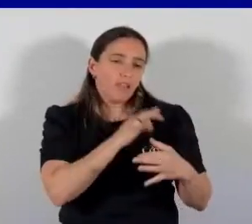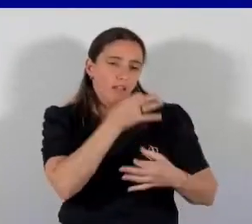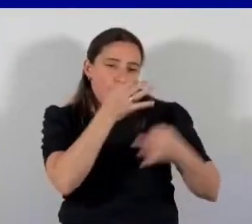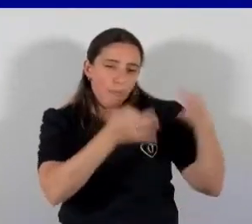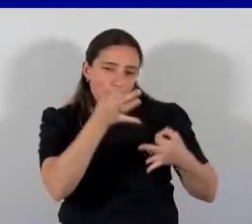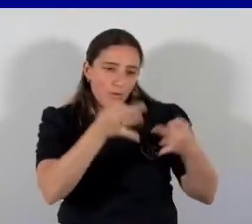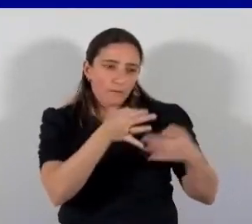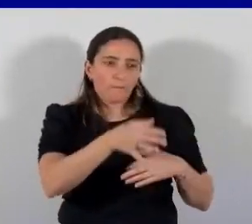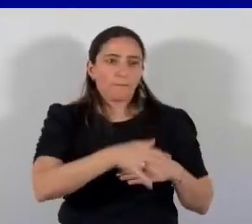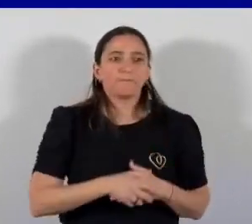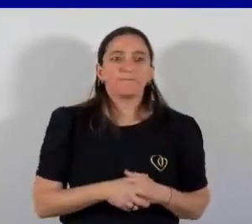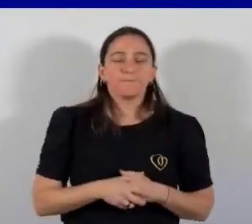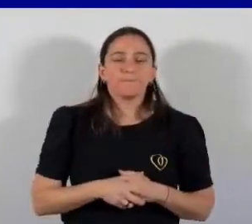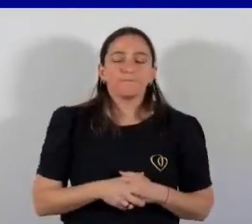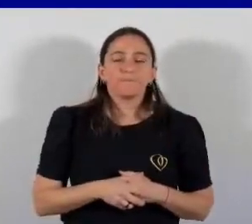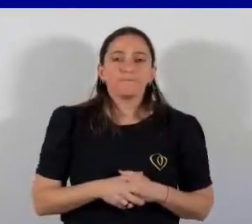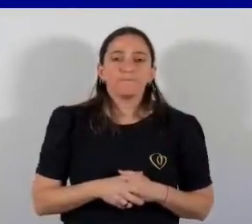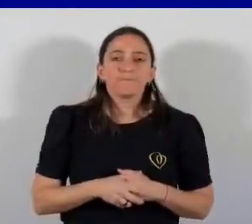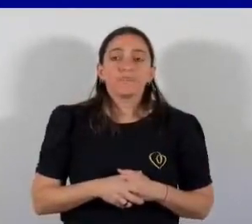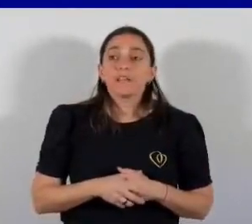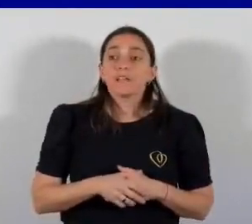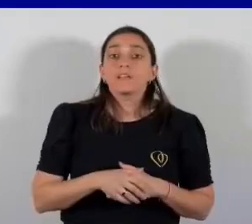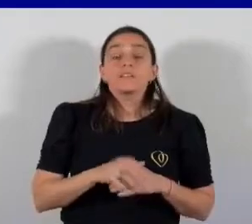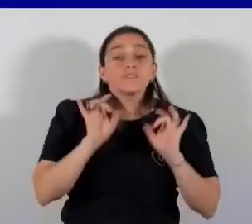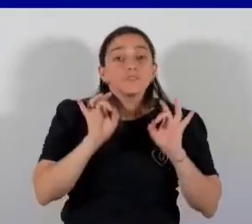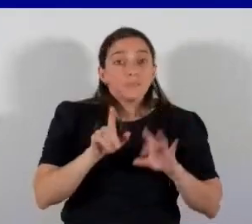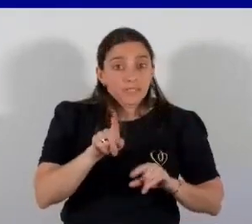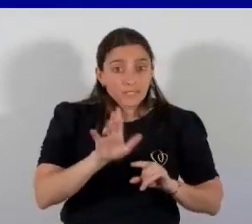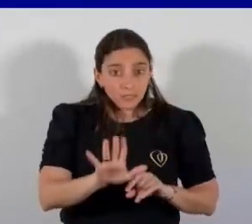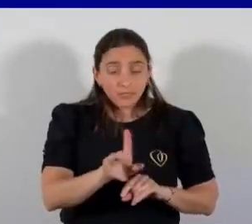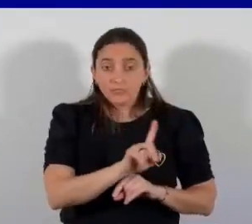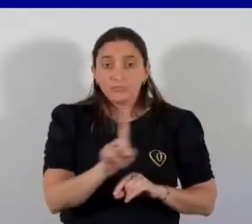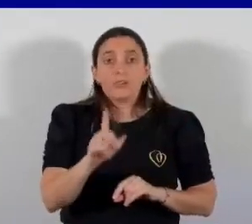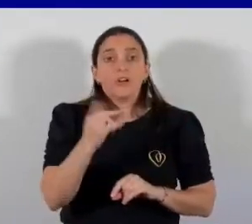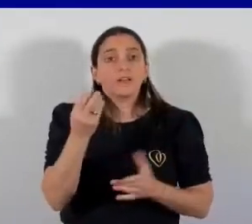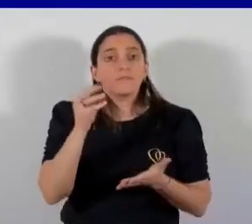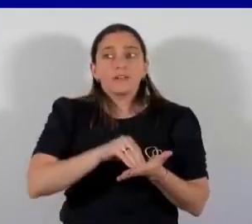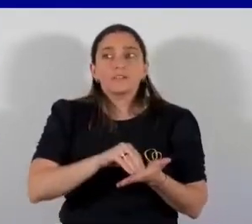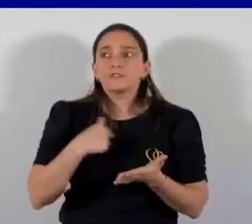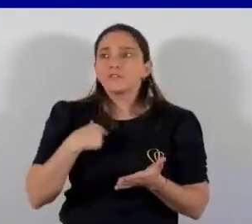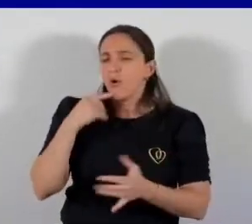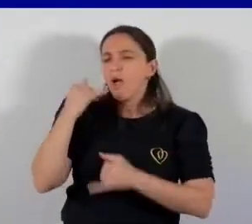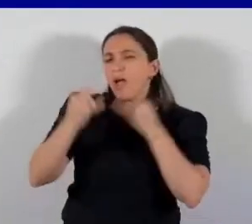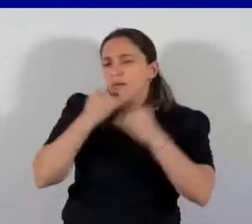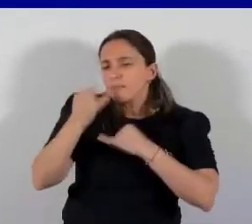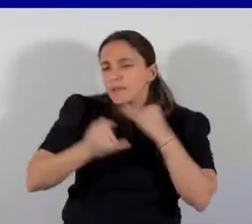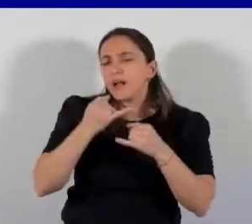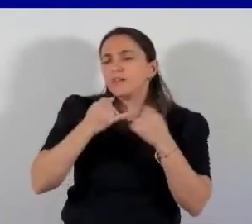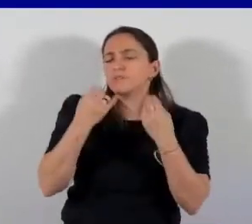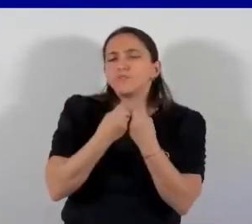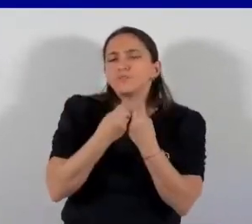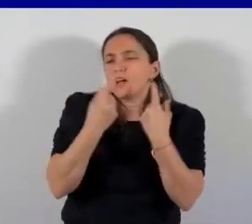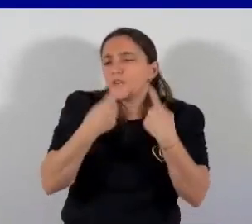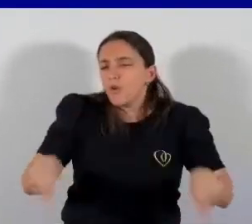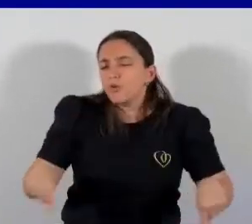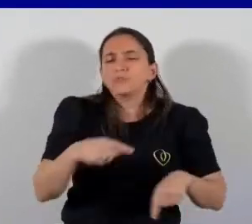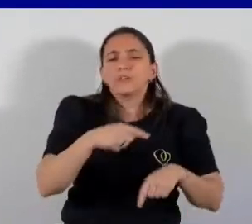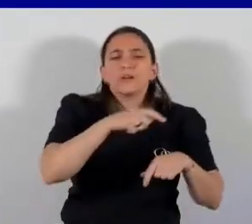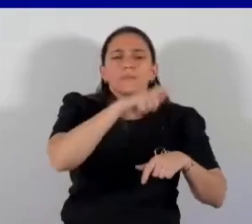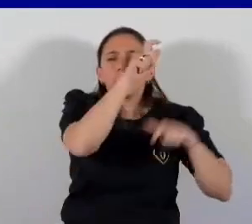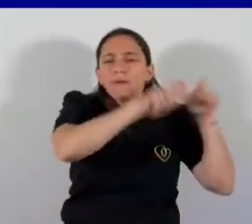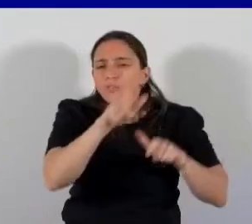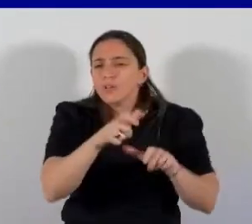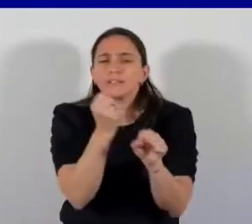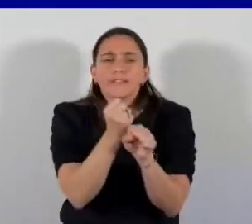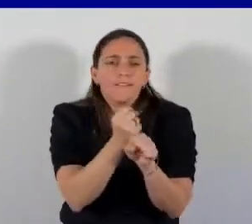people pero evaluating them. por lo tanto, digo, But not only that. donde Therefore, I am explaining